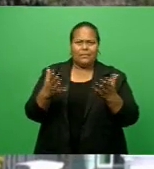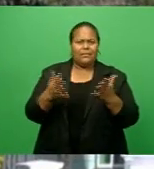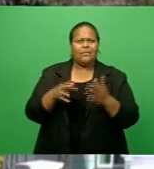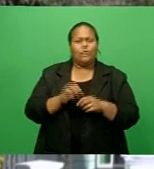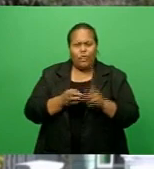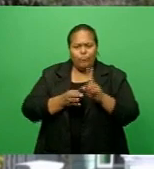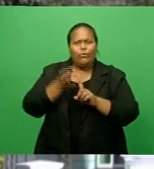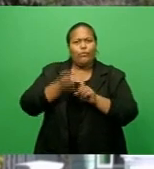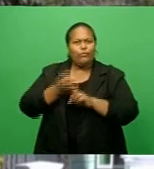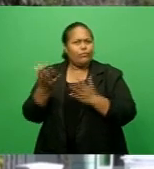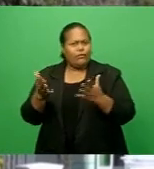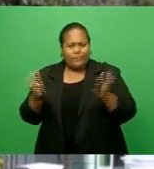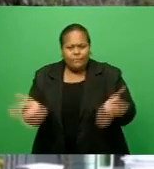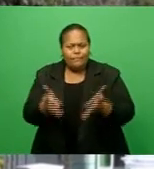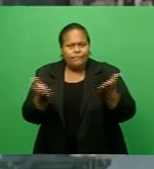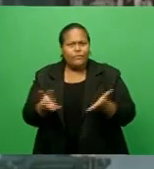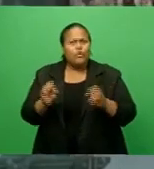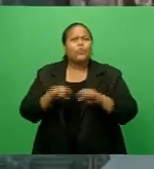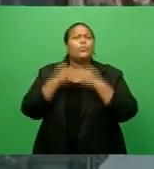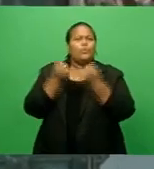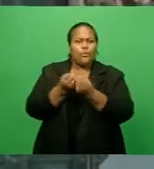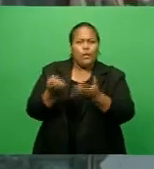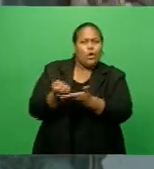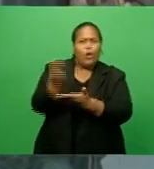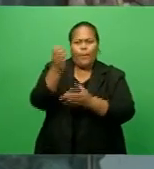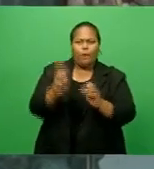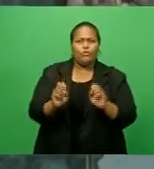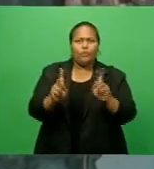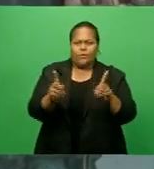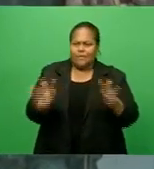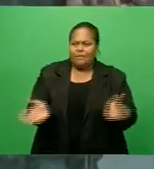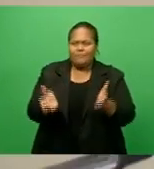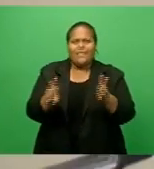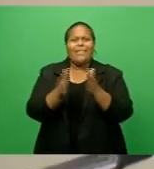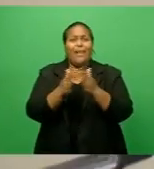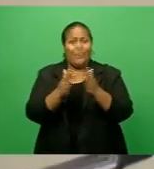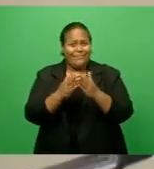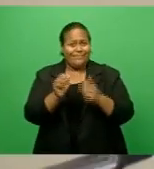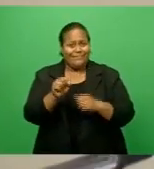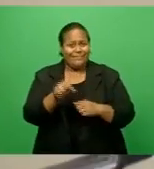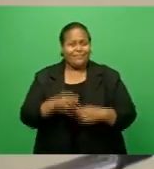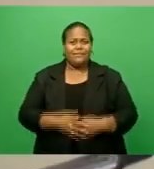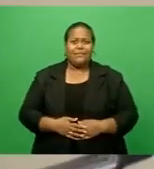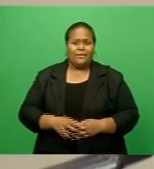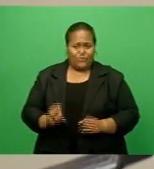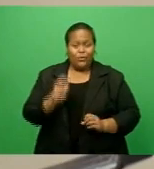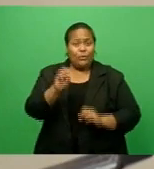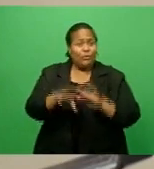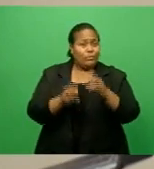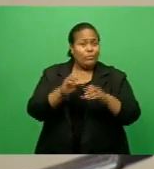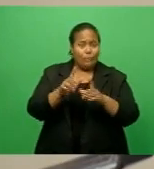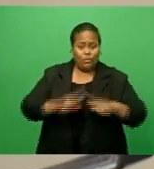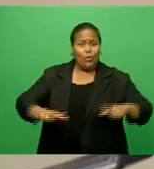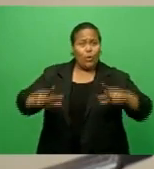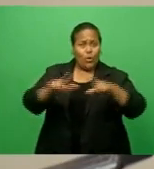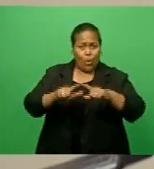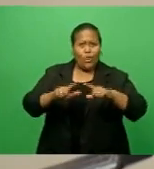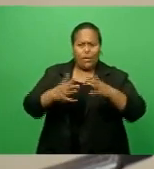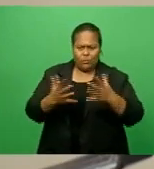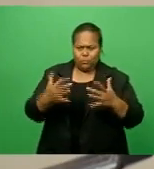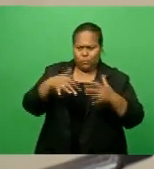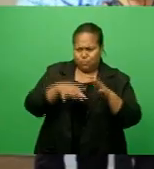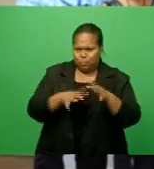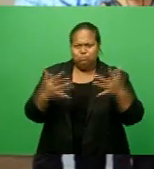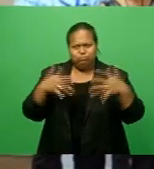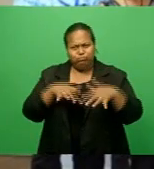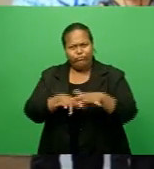increases social and economic opportunities within our municipalities. It contributes to the local fabric and builds community